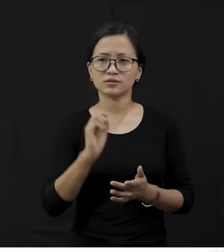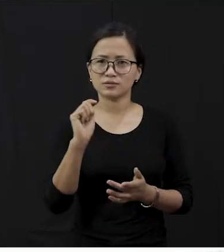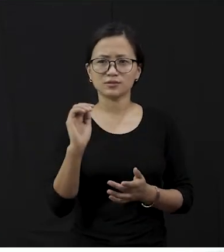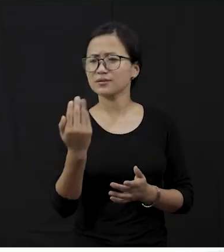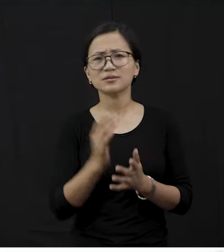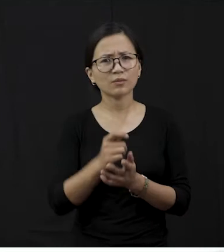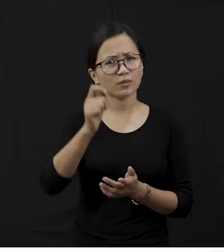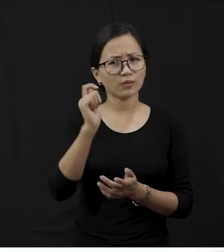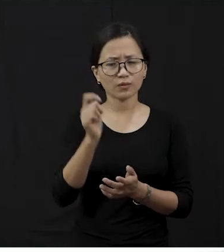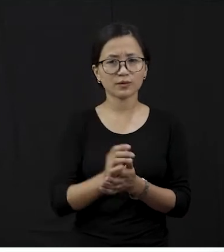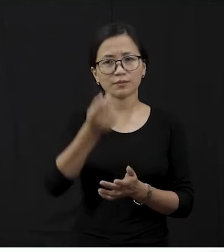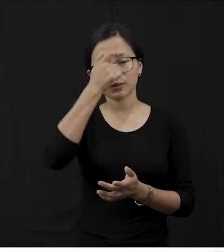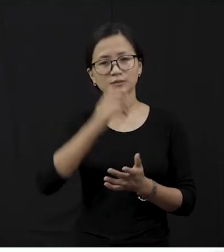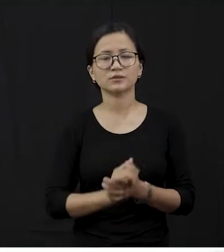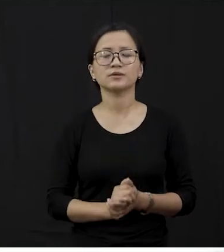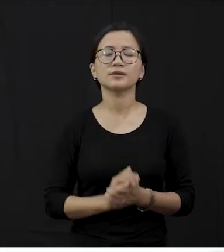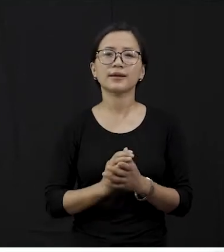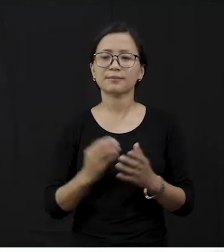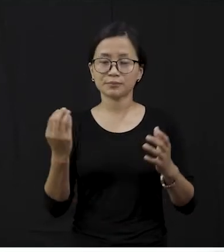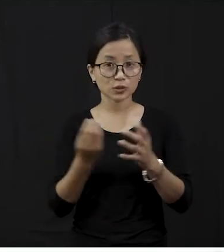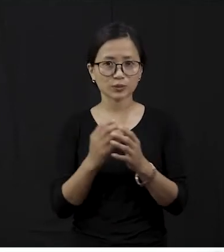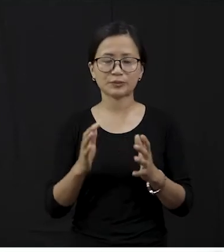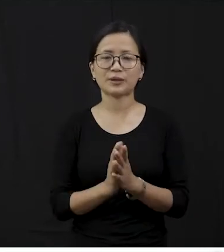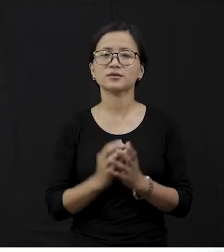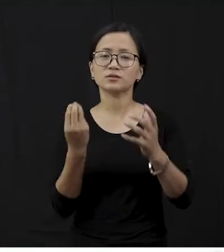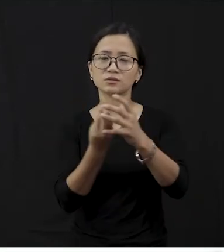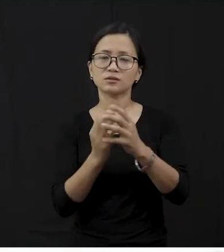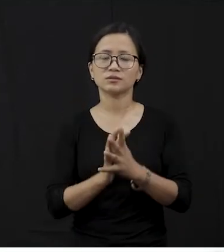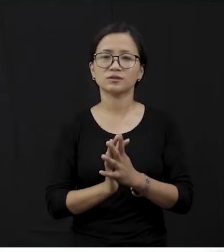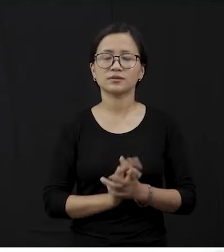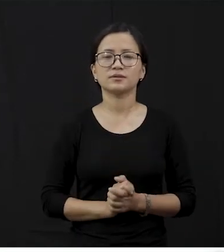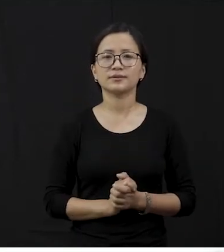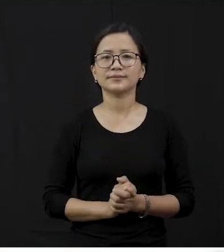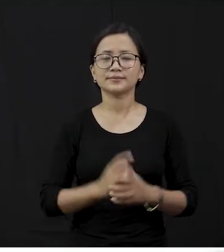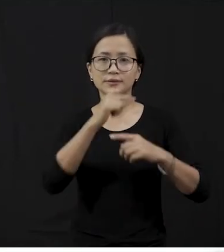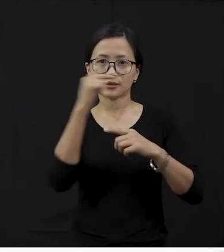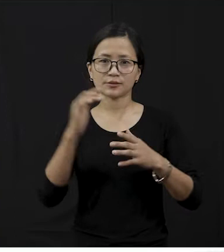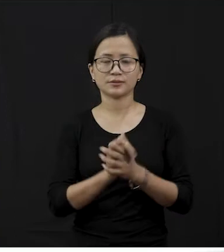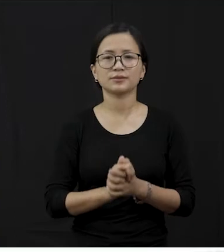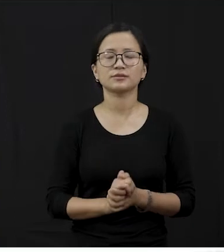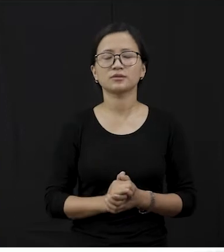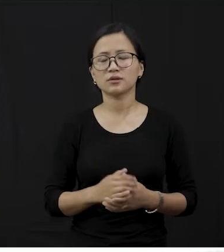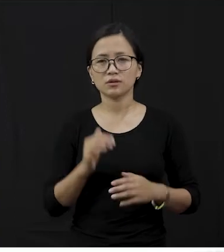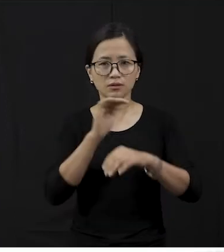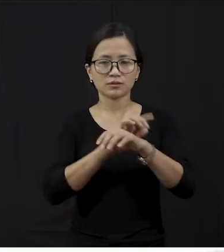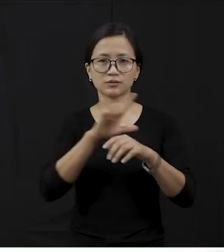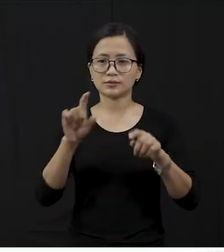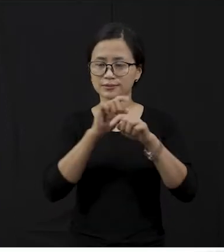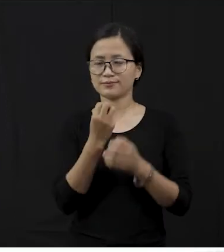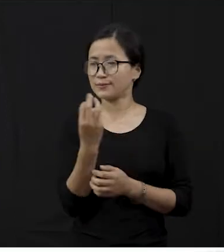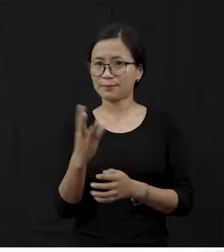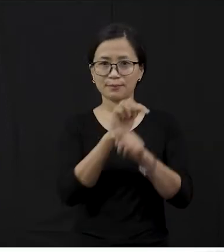word problems based on subtraction. Then subtract numbers on the number line and